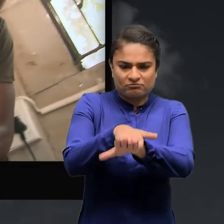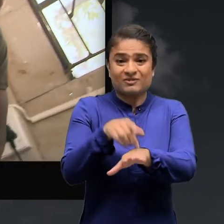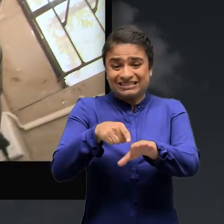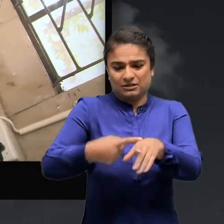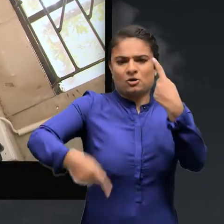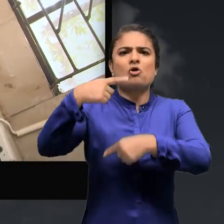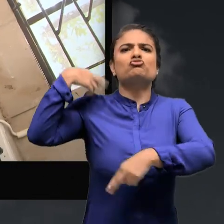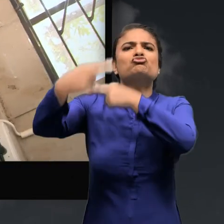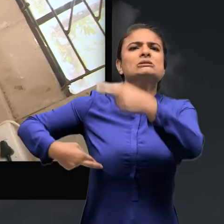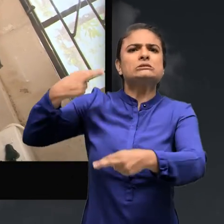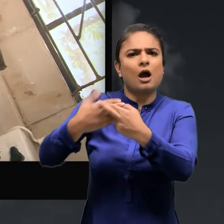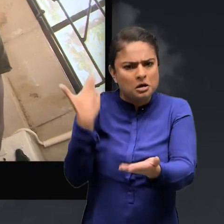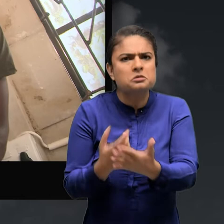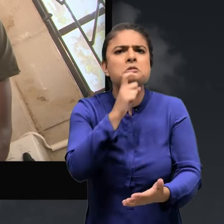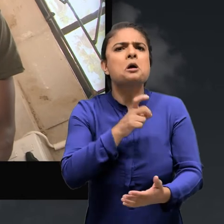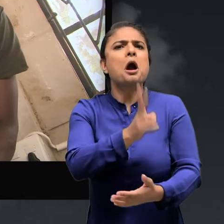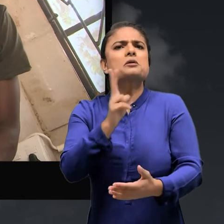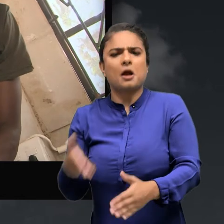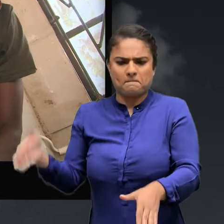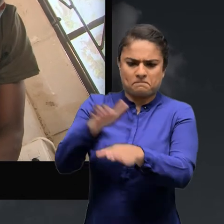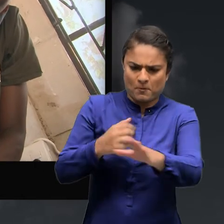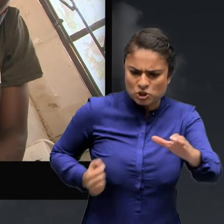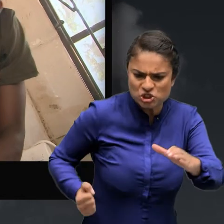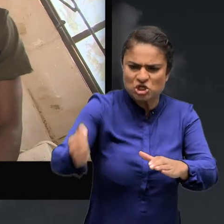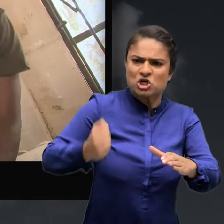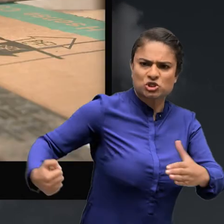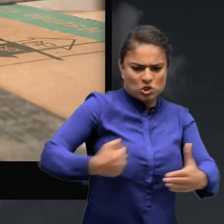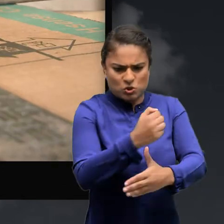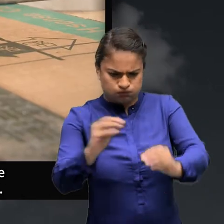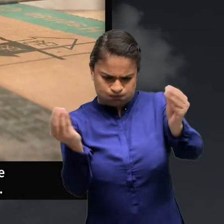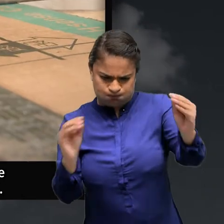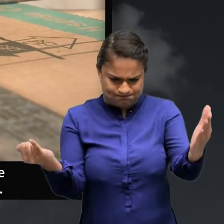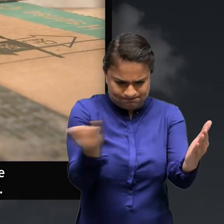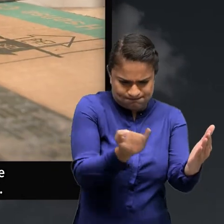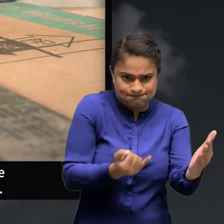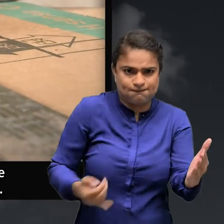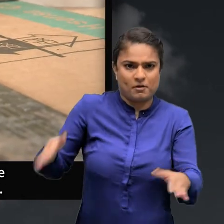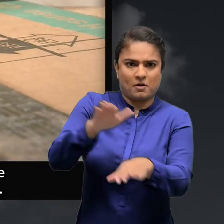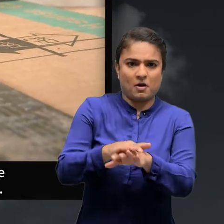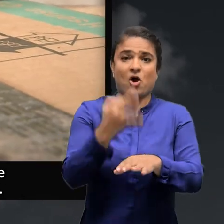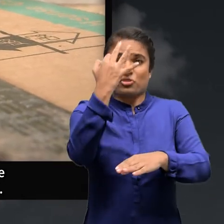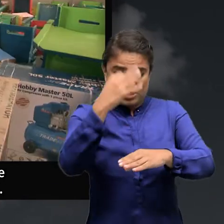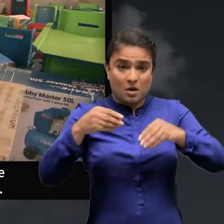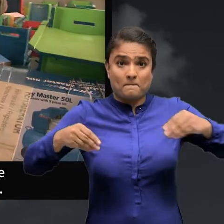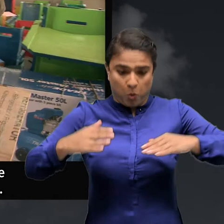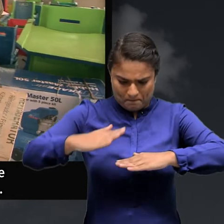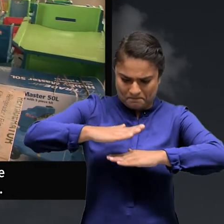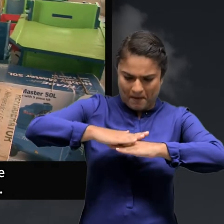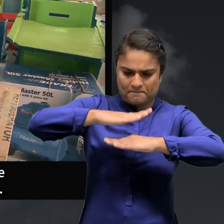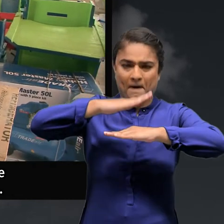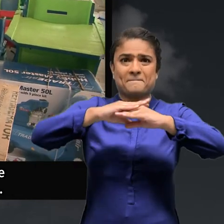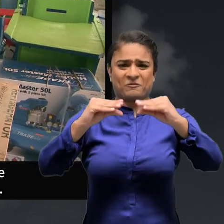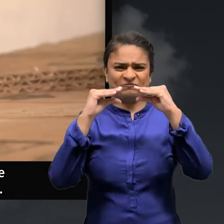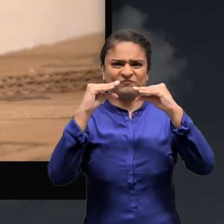recycling. I take three layers of cardboard and then I draw the pattern on top of that cardboard, so